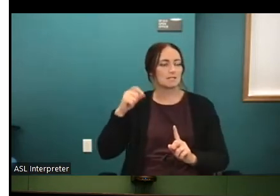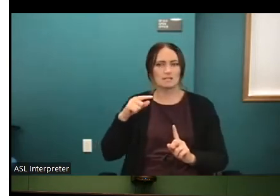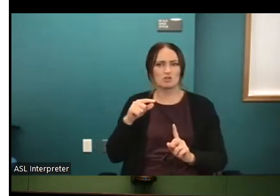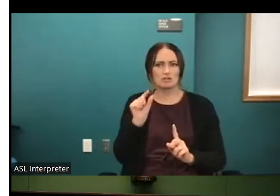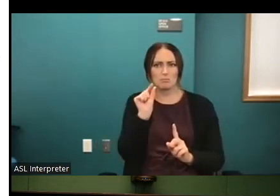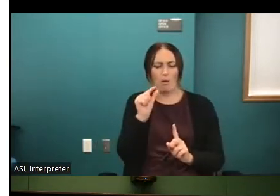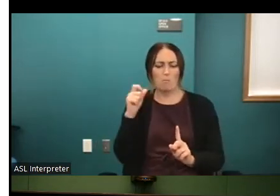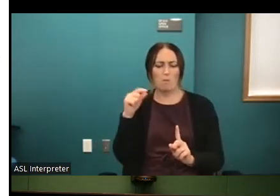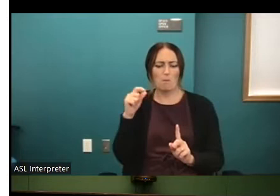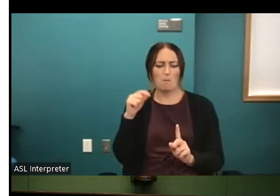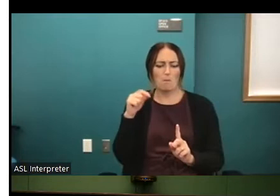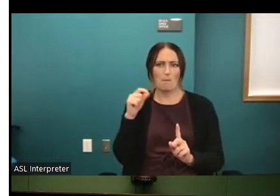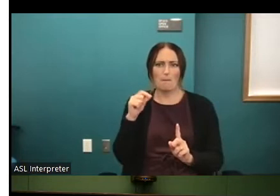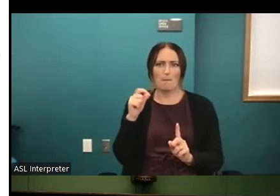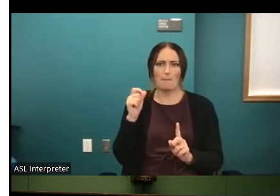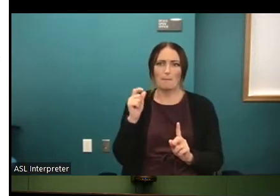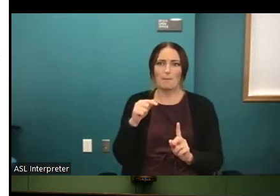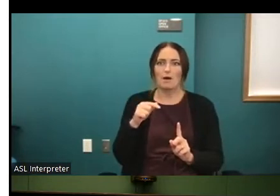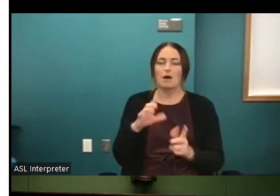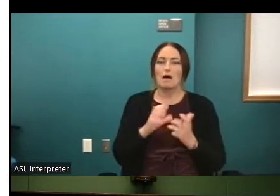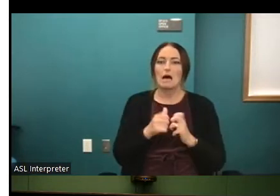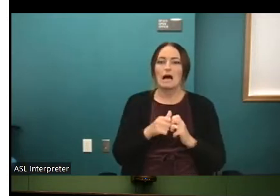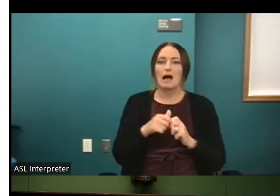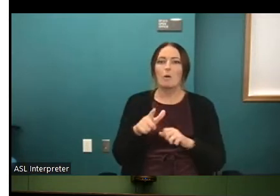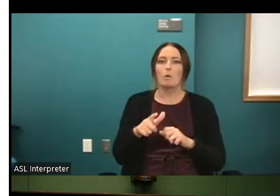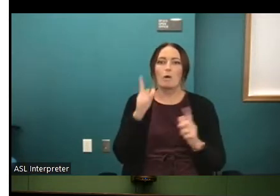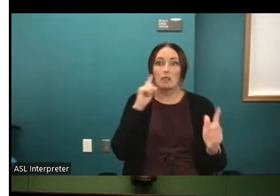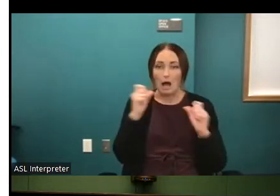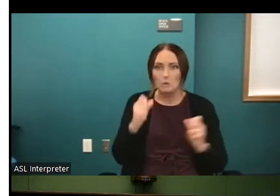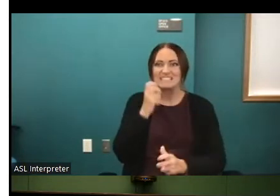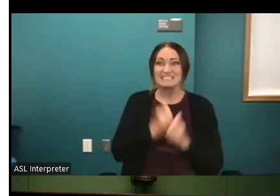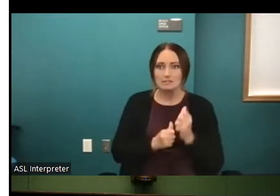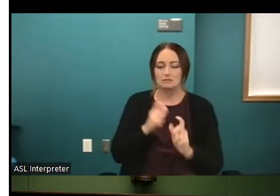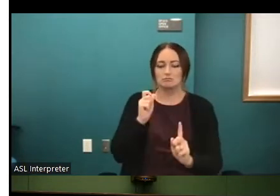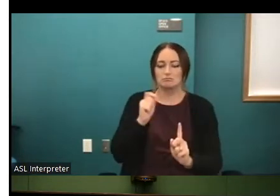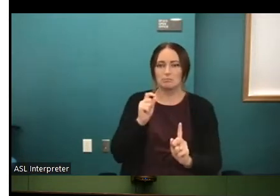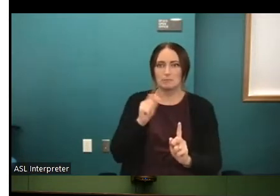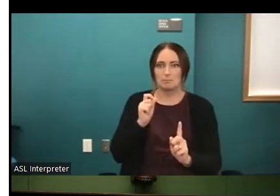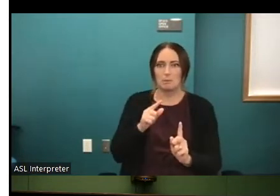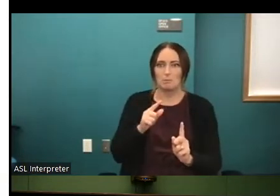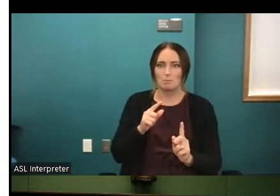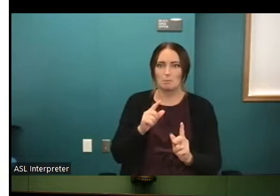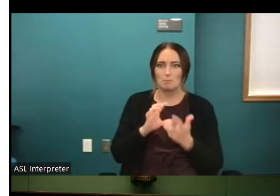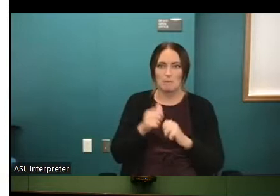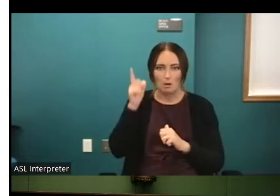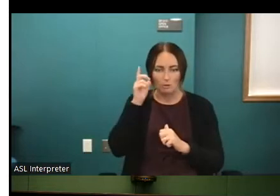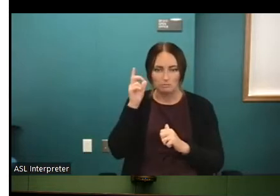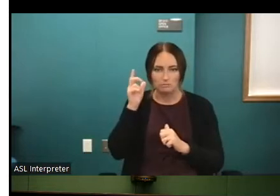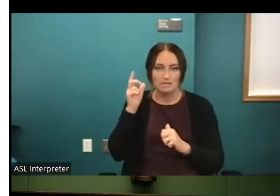bip, bip, bip, bip, bip, bip, bip, bip. How loud is each bup, right? Sometimes if you have to make it